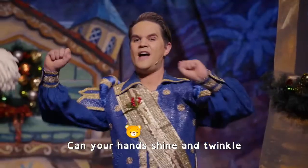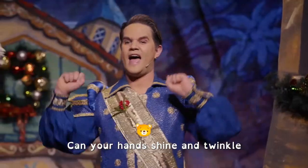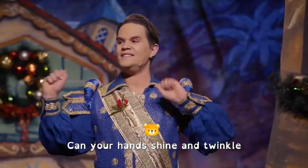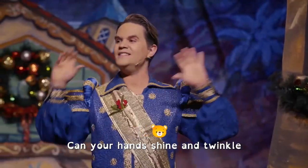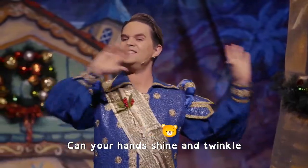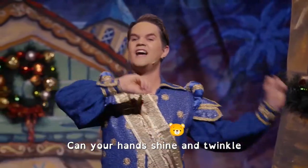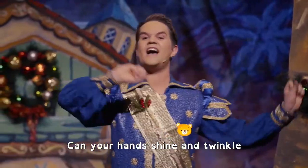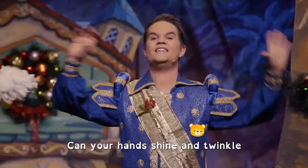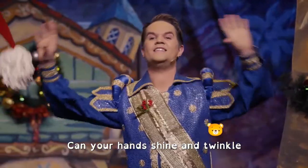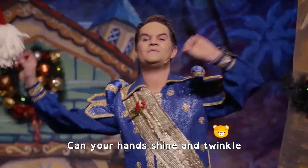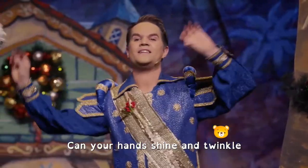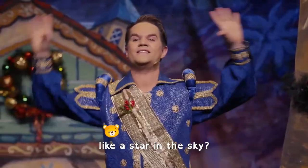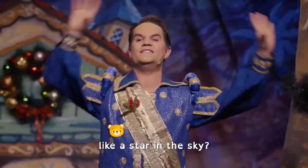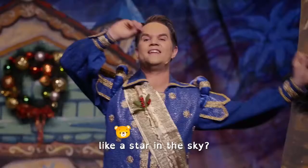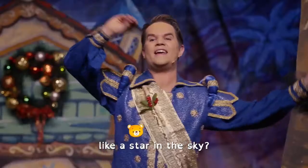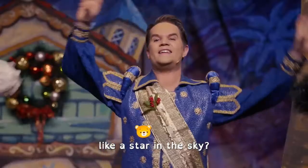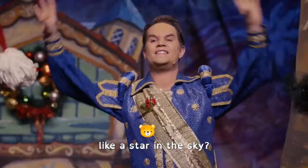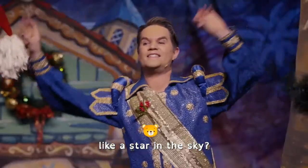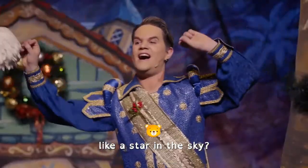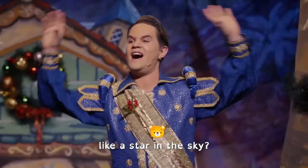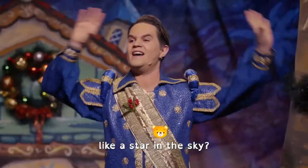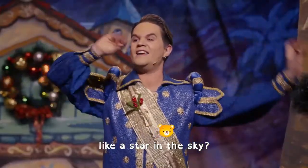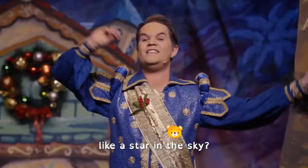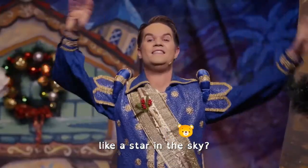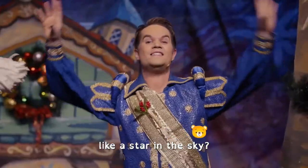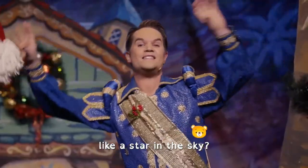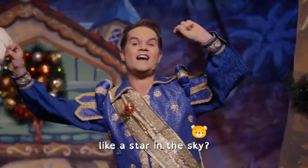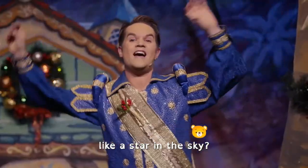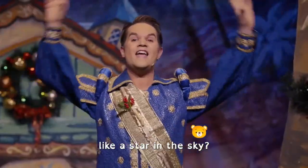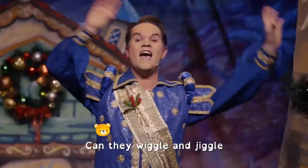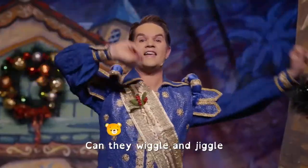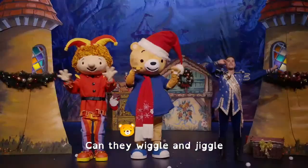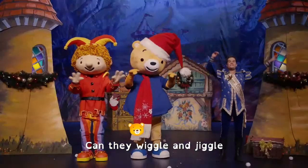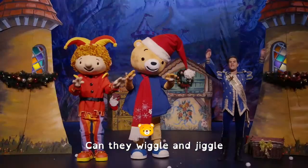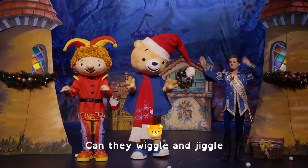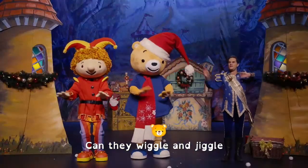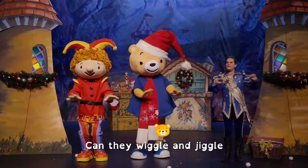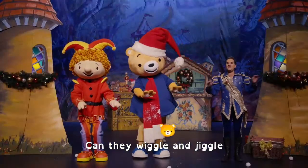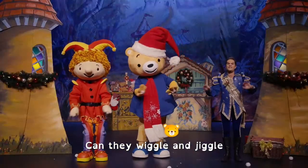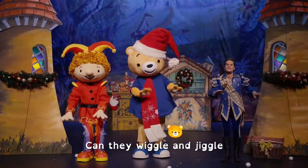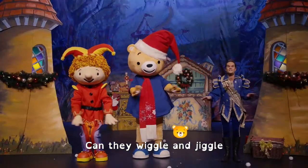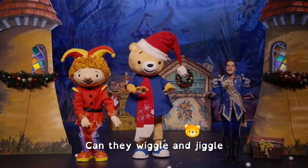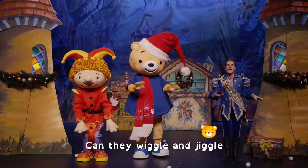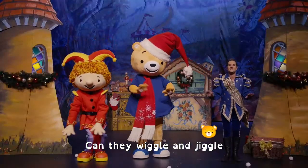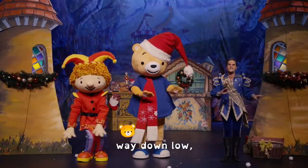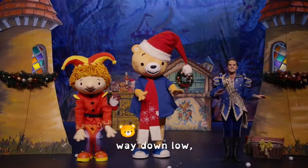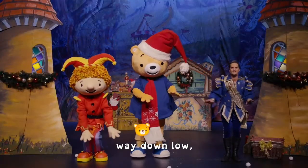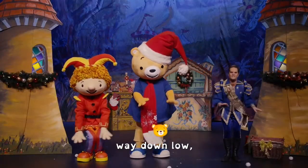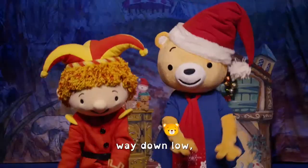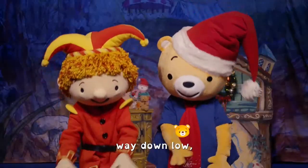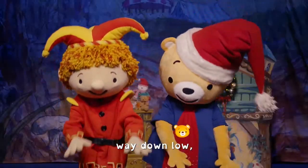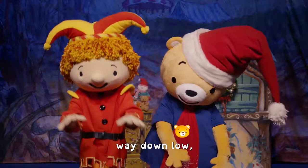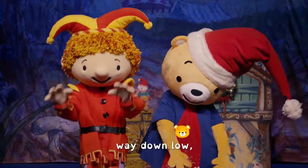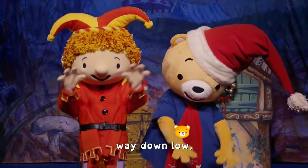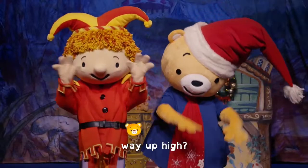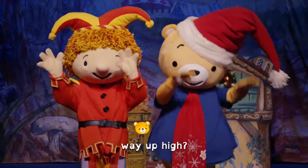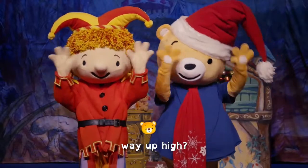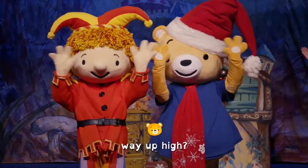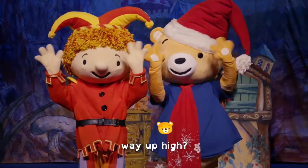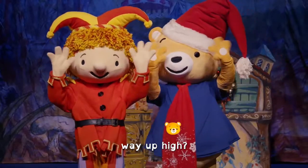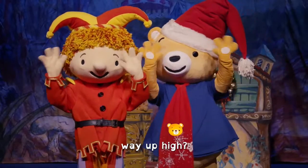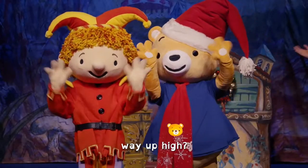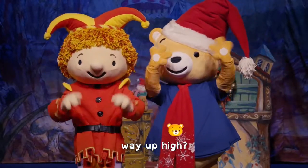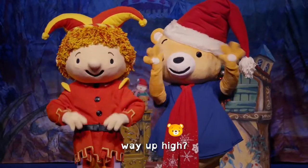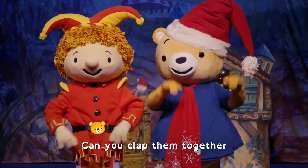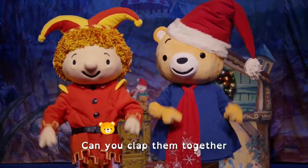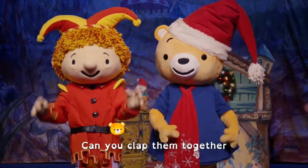Can your hands shine and twinkle like a star in the sky? Can they wiggle and jiggle way down low,